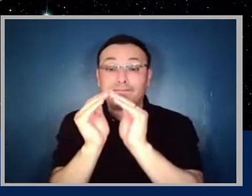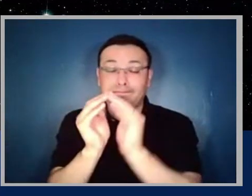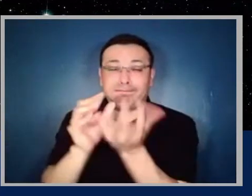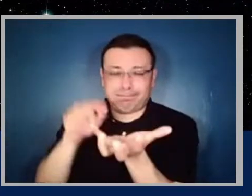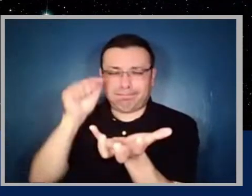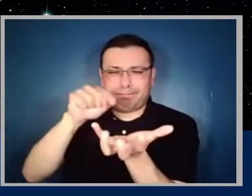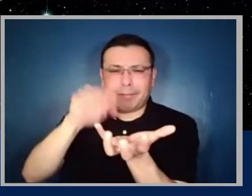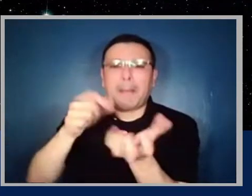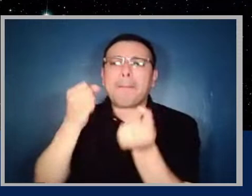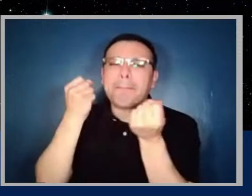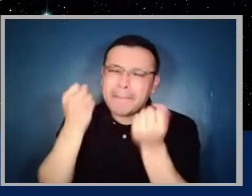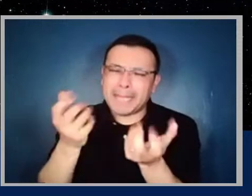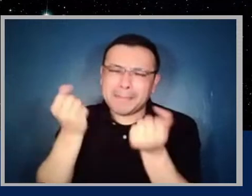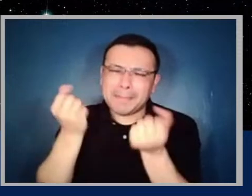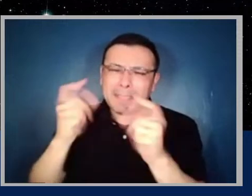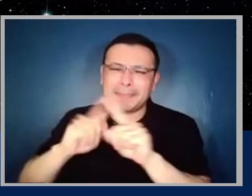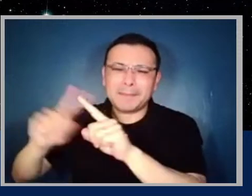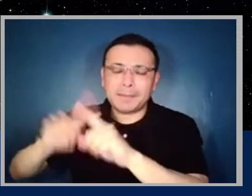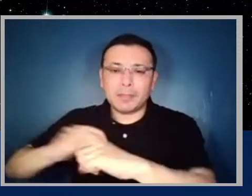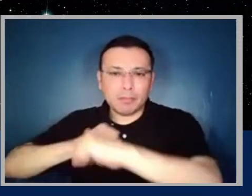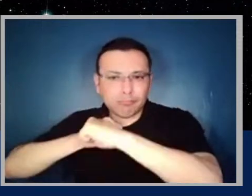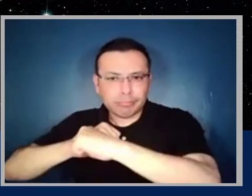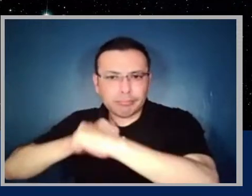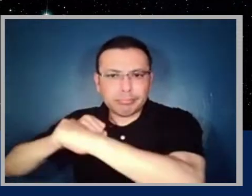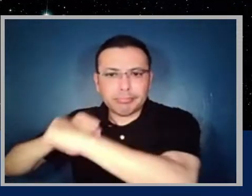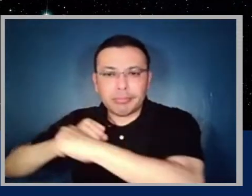type valves to make sure that we don't